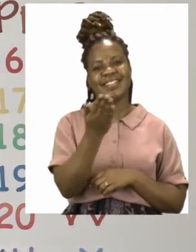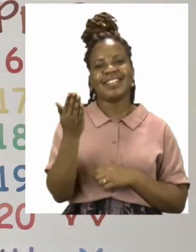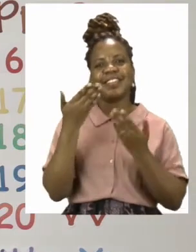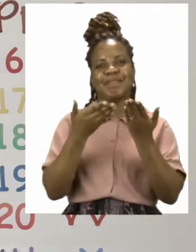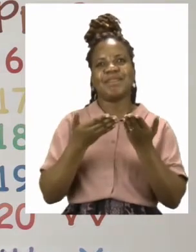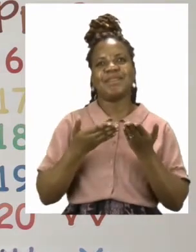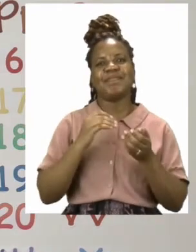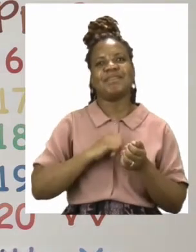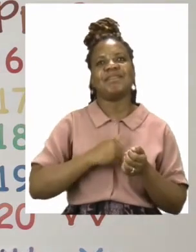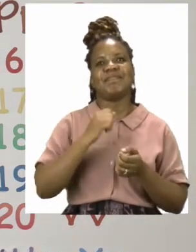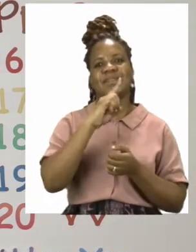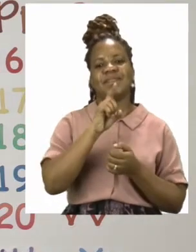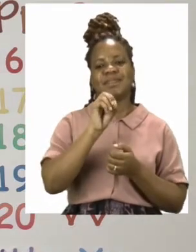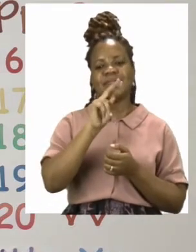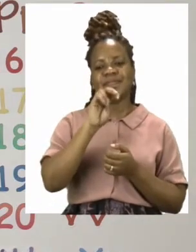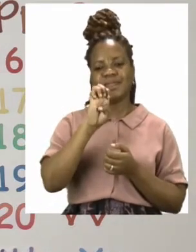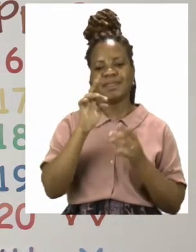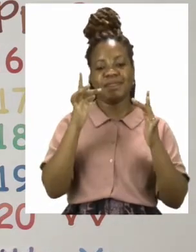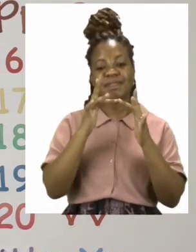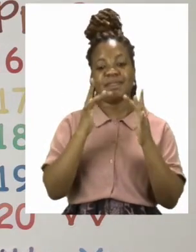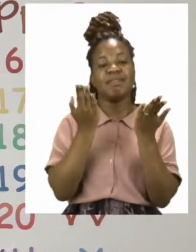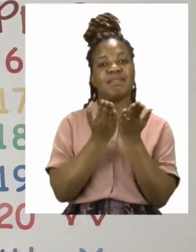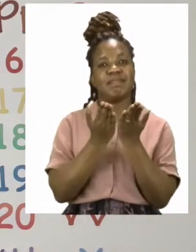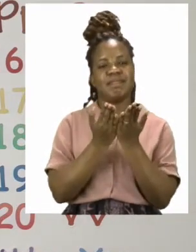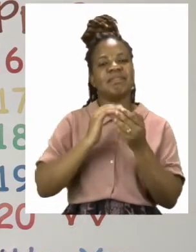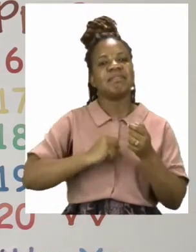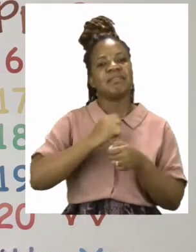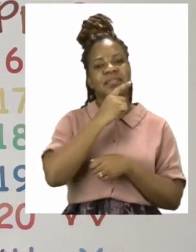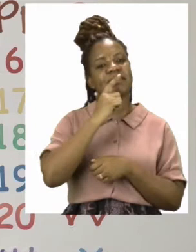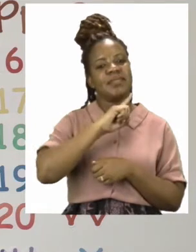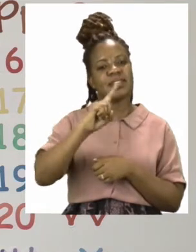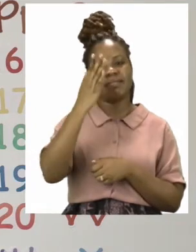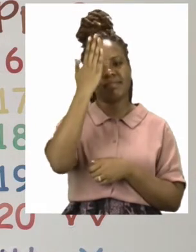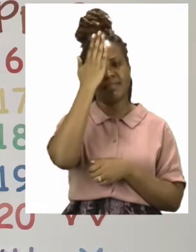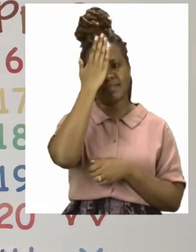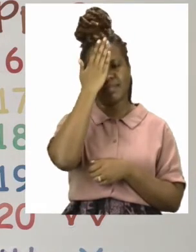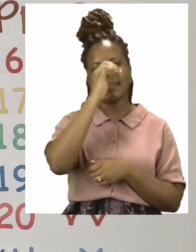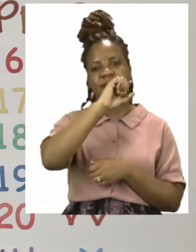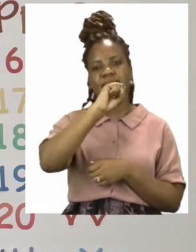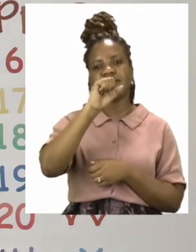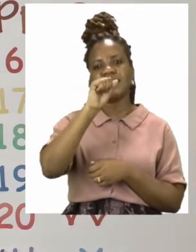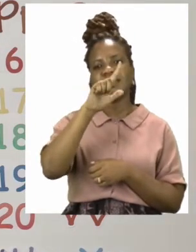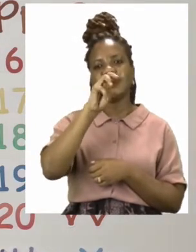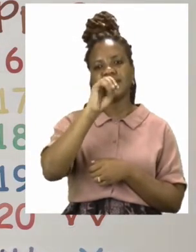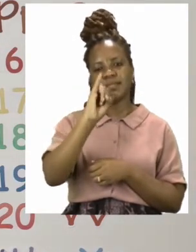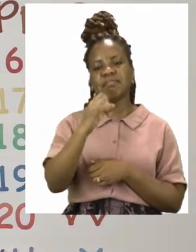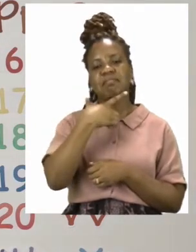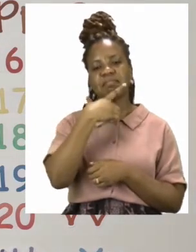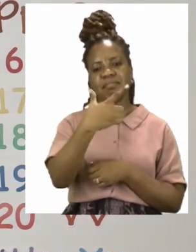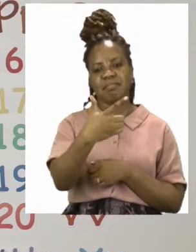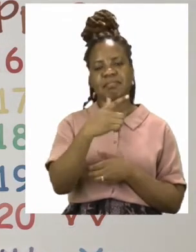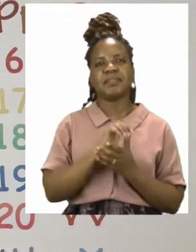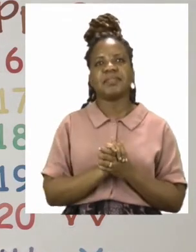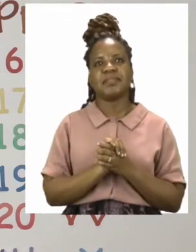booklet. Please cut the top of the lesson booklet with a pair of scissors and fold